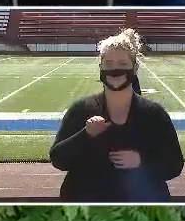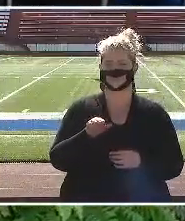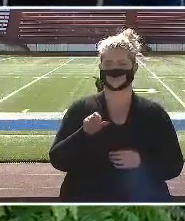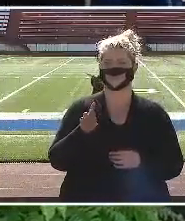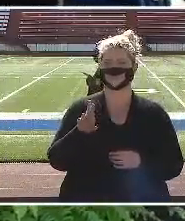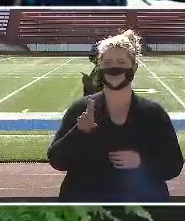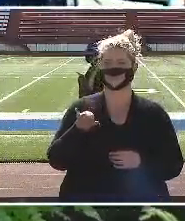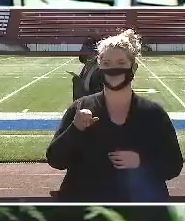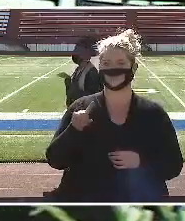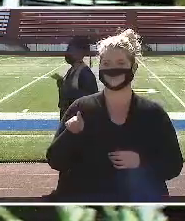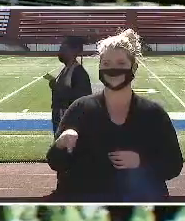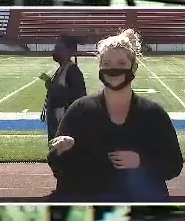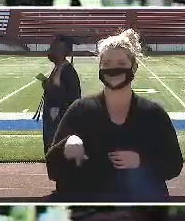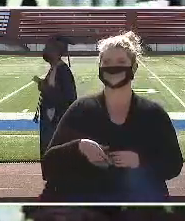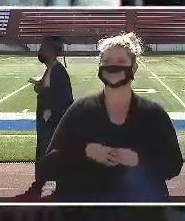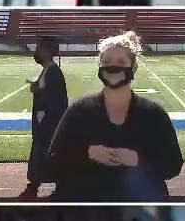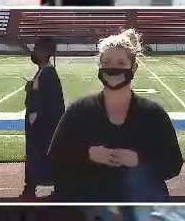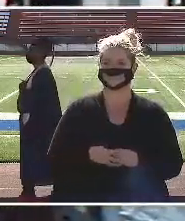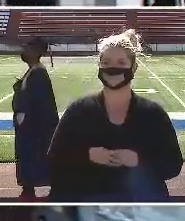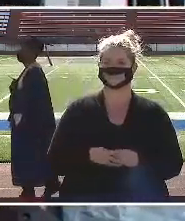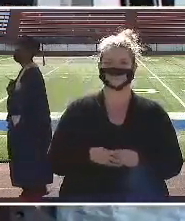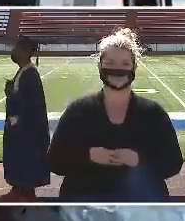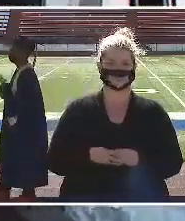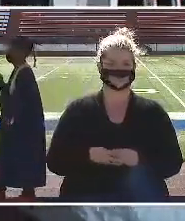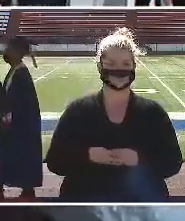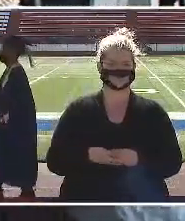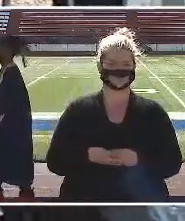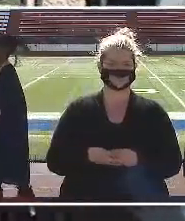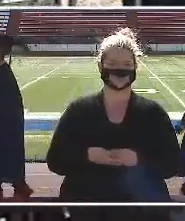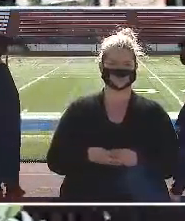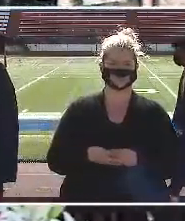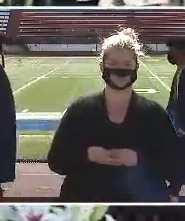Mary Angeles Portillo Urdaneta.